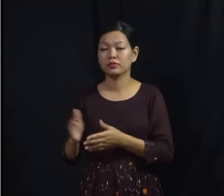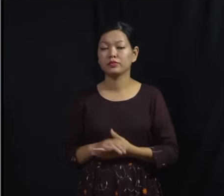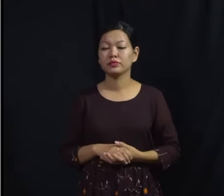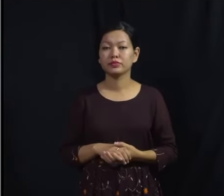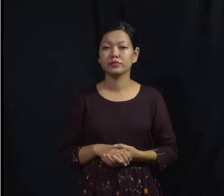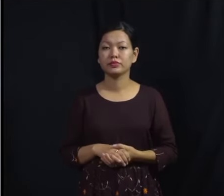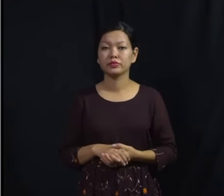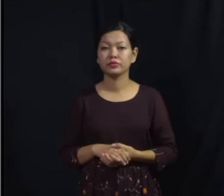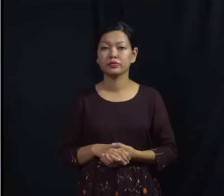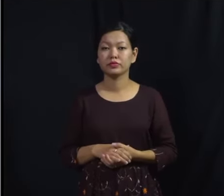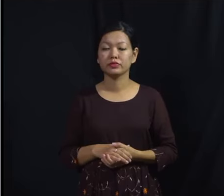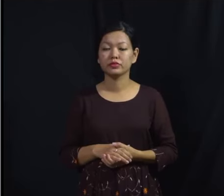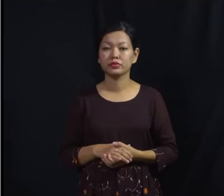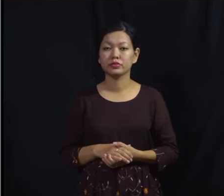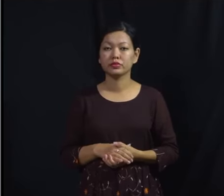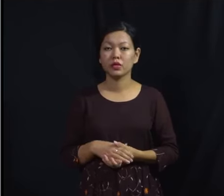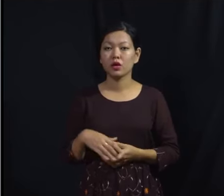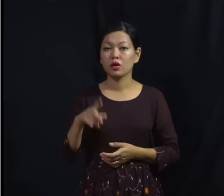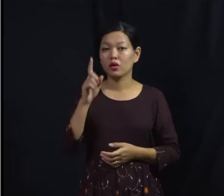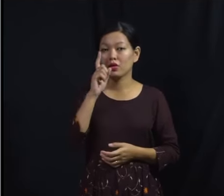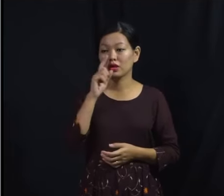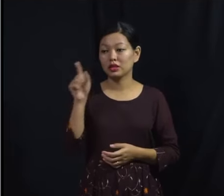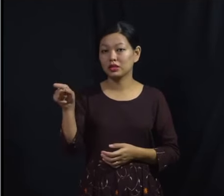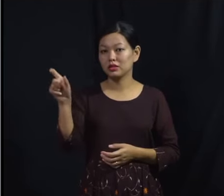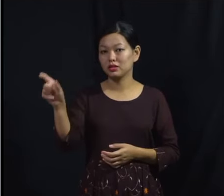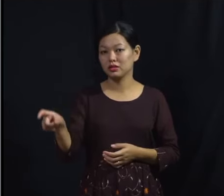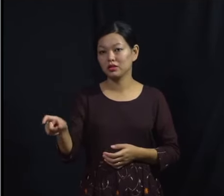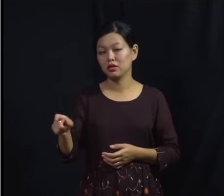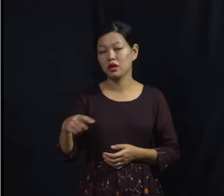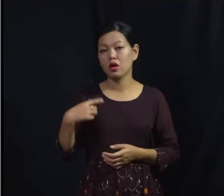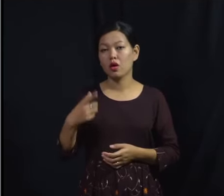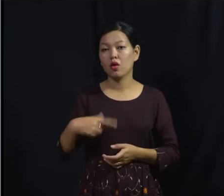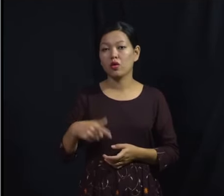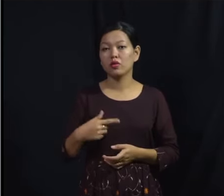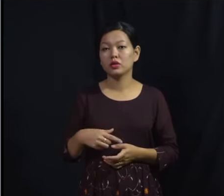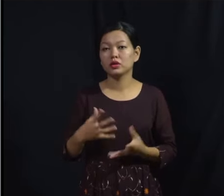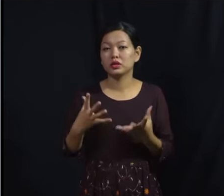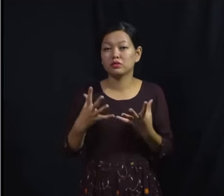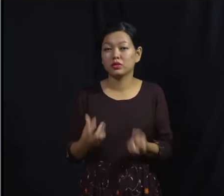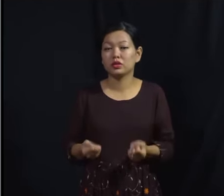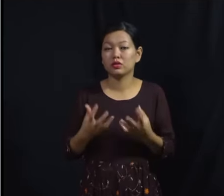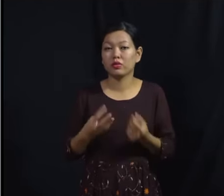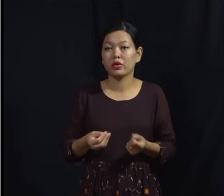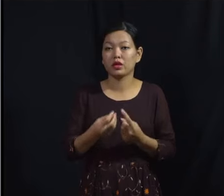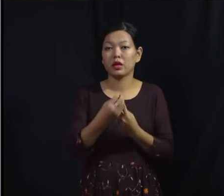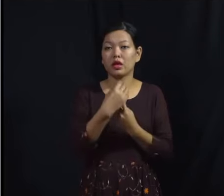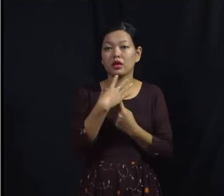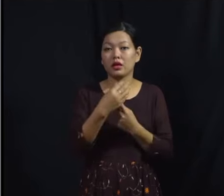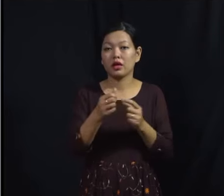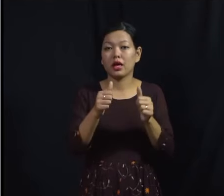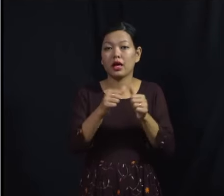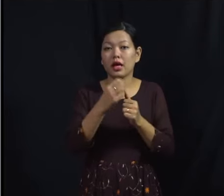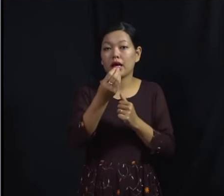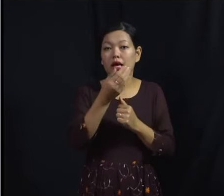She also has a lot of respect and willingness to learn and heed advice. You know, advice from Mrs.